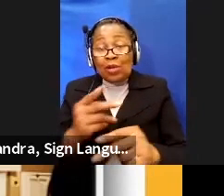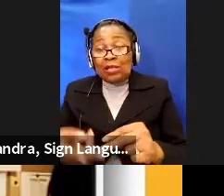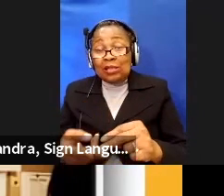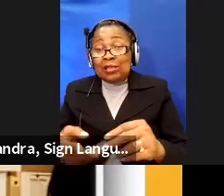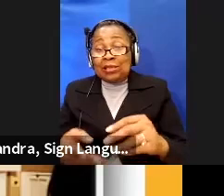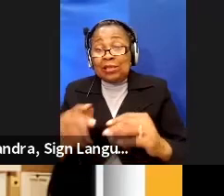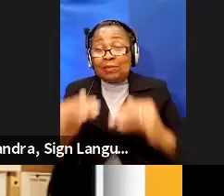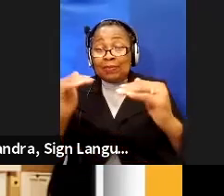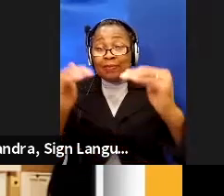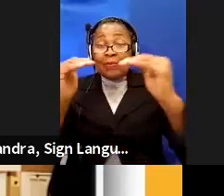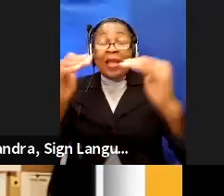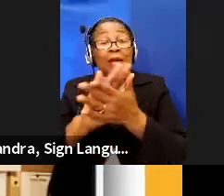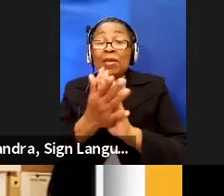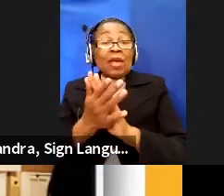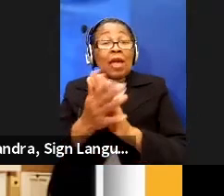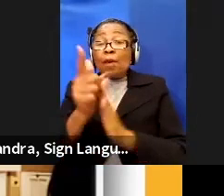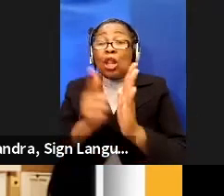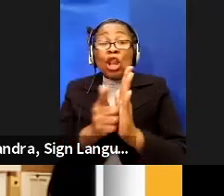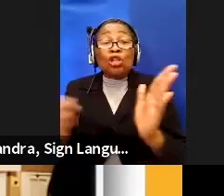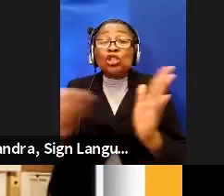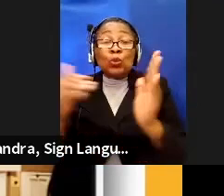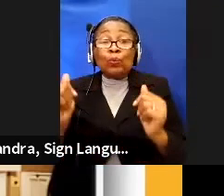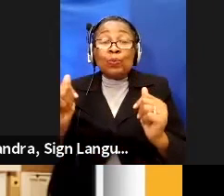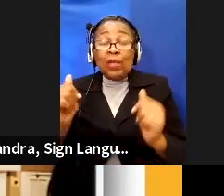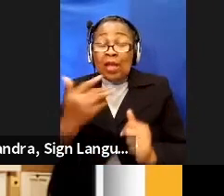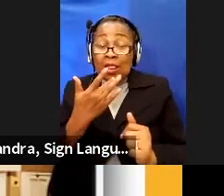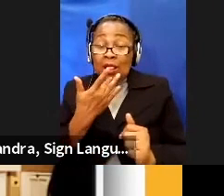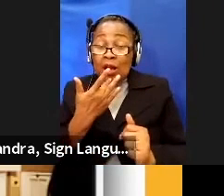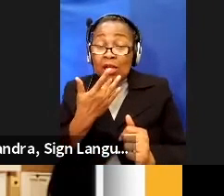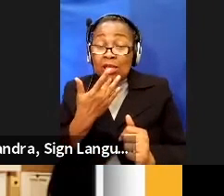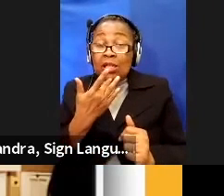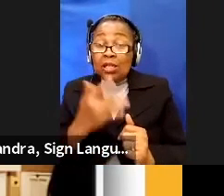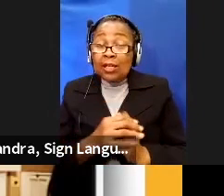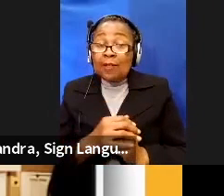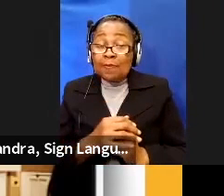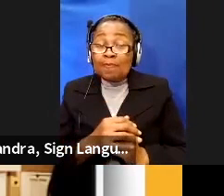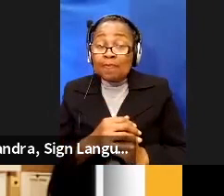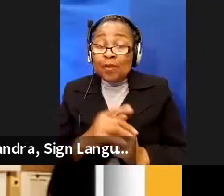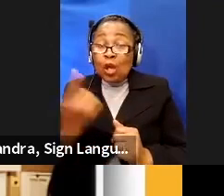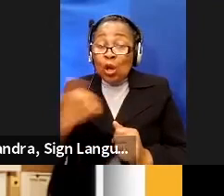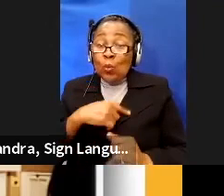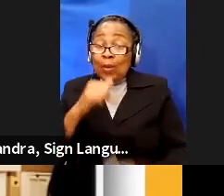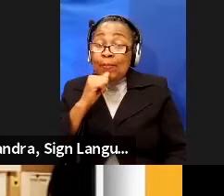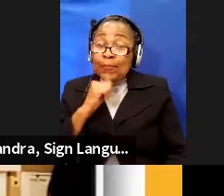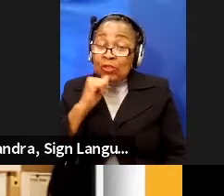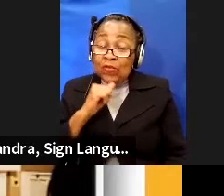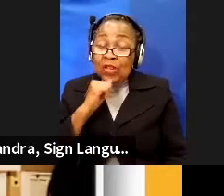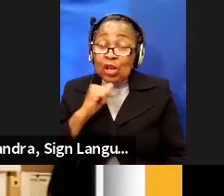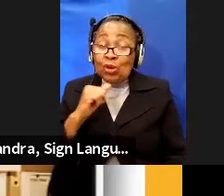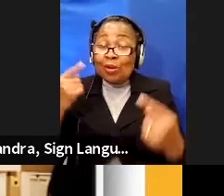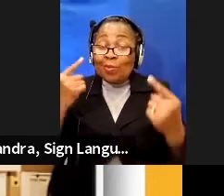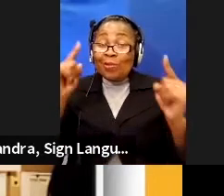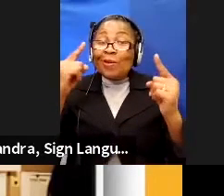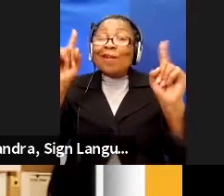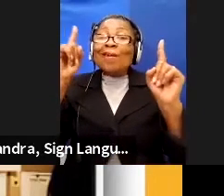did become a lawsuit. And luckily, we persevered and we triumphed. And